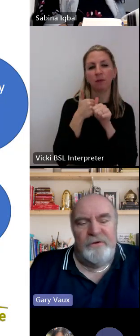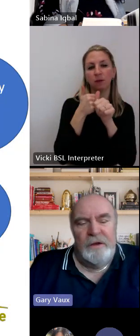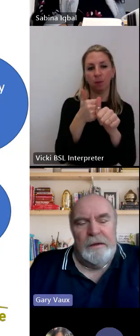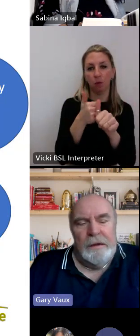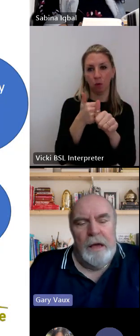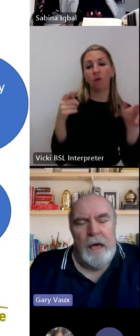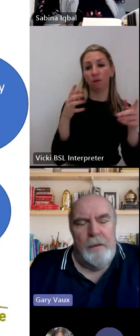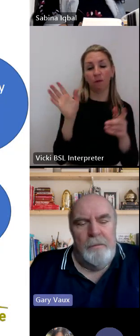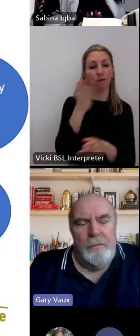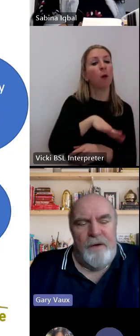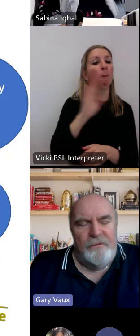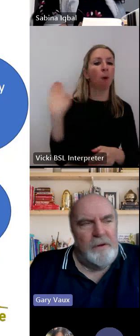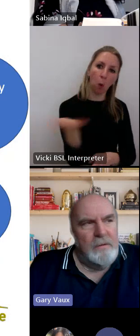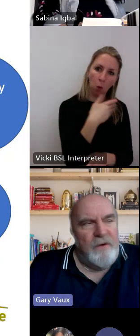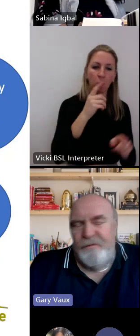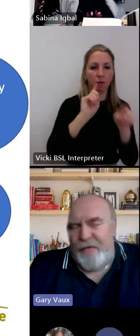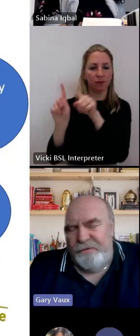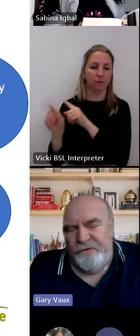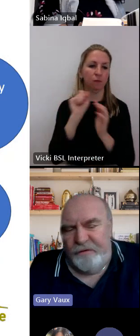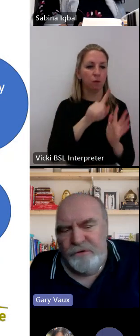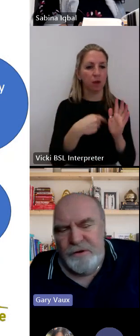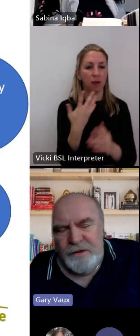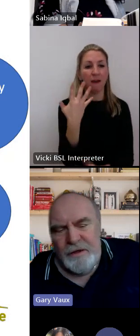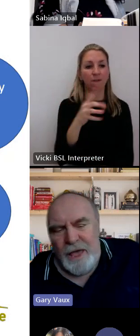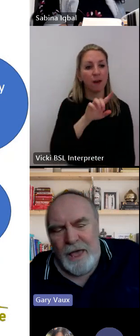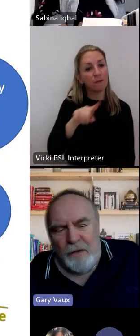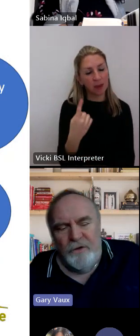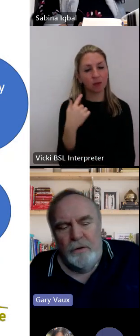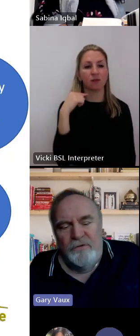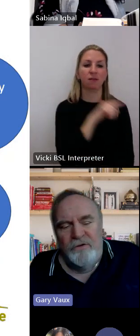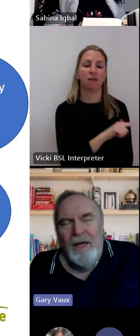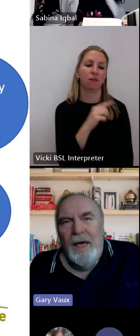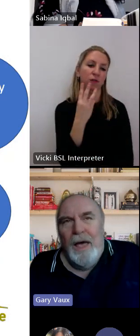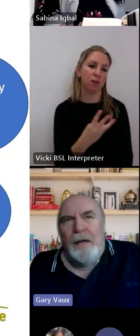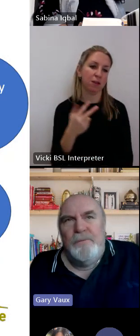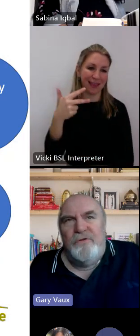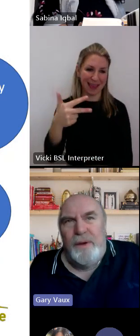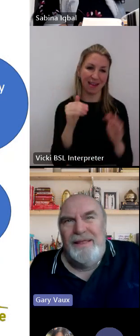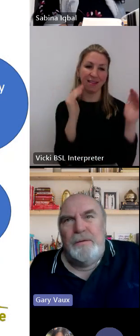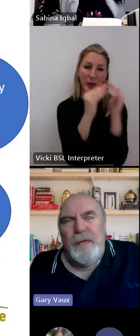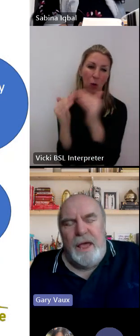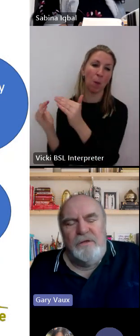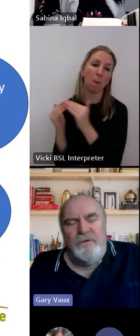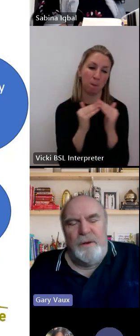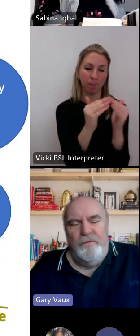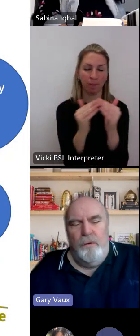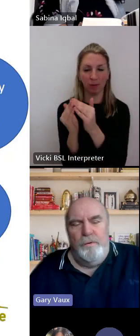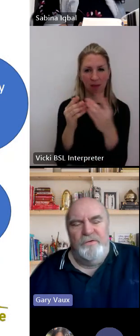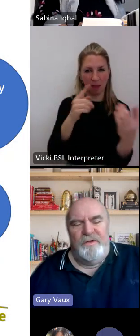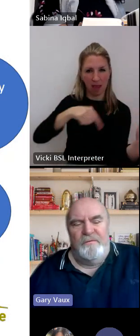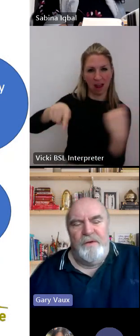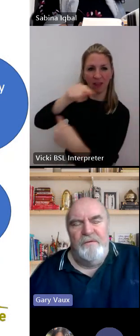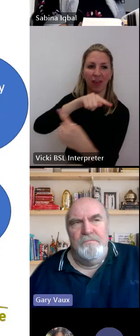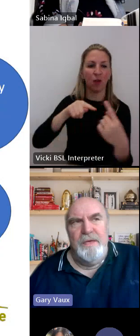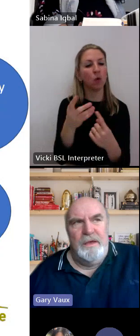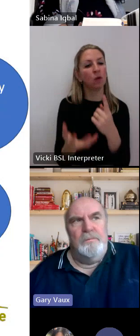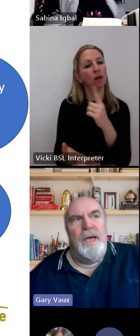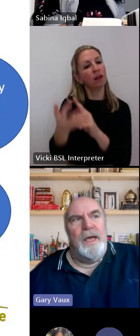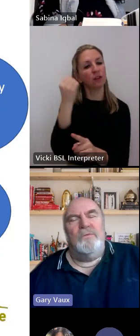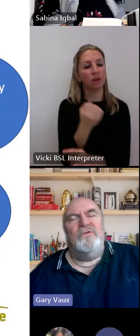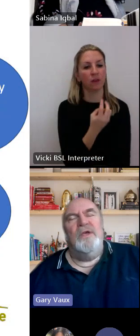projects 5,738 households and between them, they gained